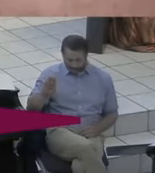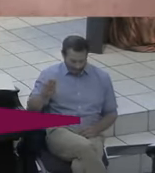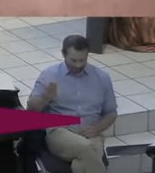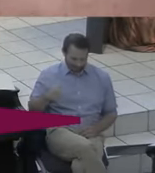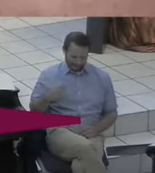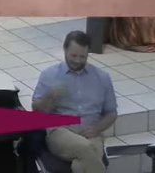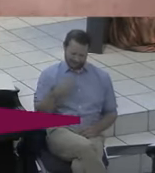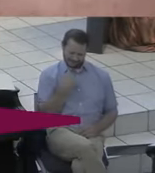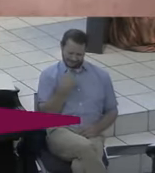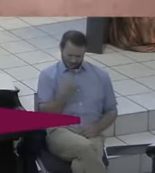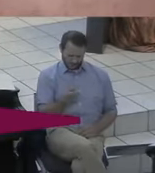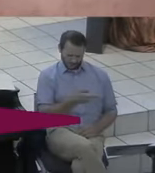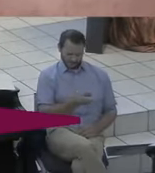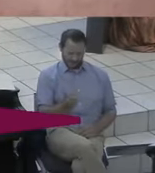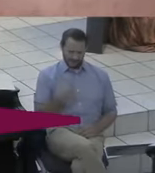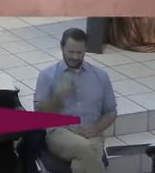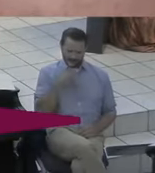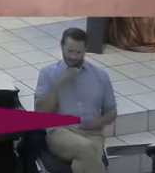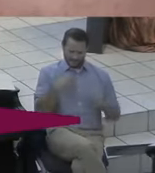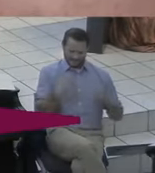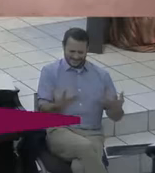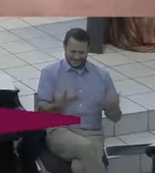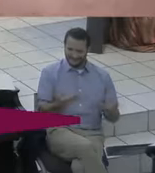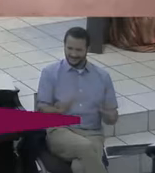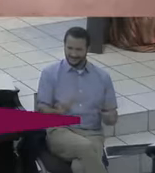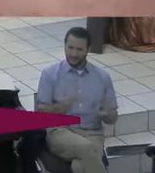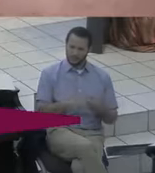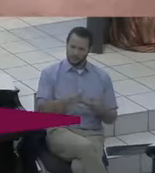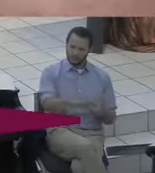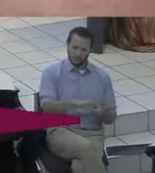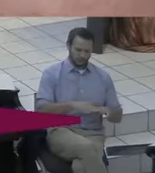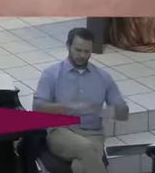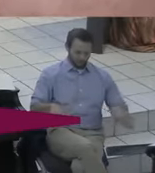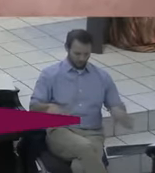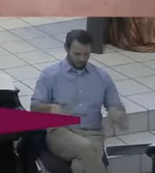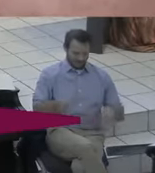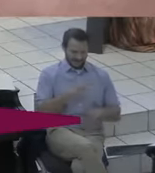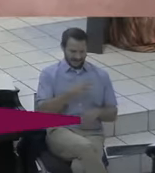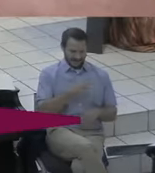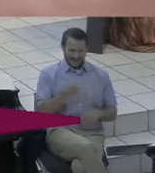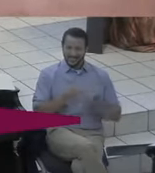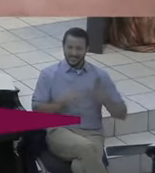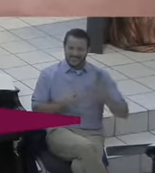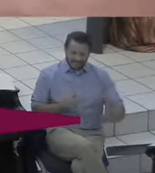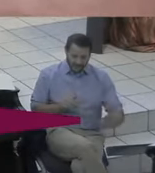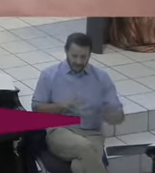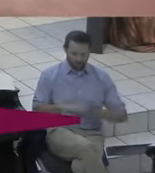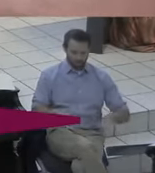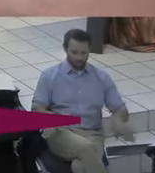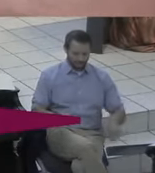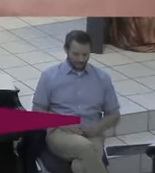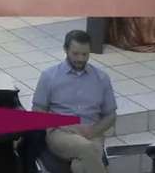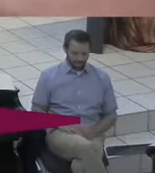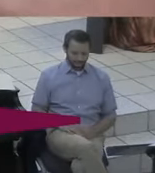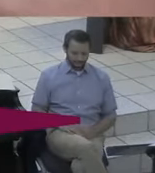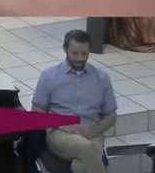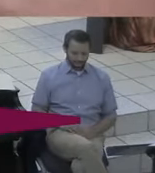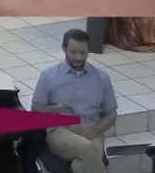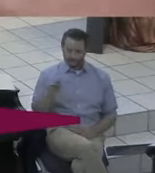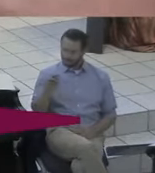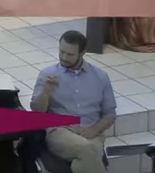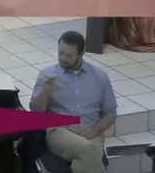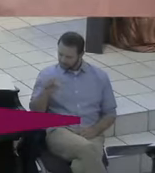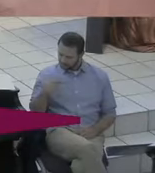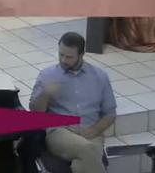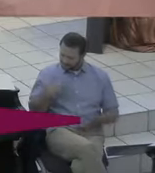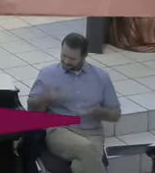I told them, I will give this land to your children and their children. Moses, I have